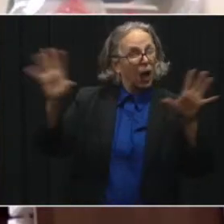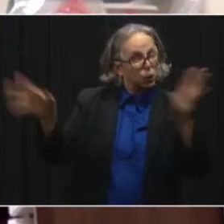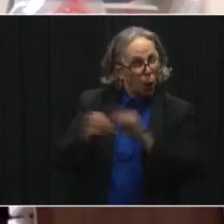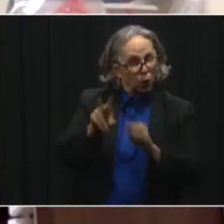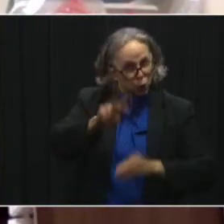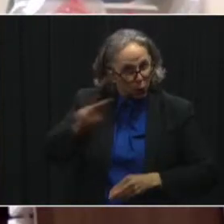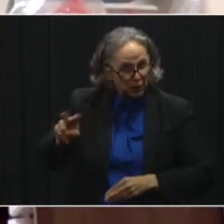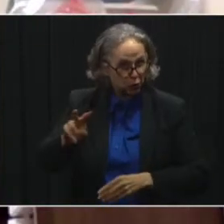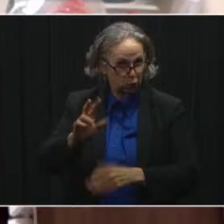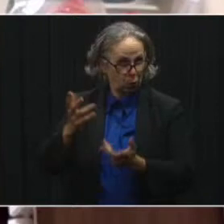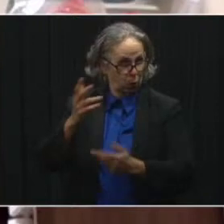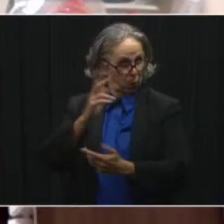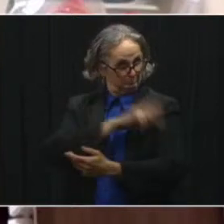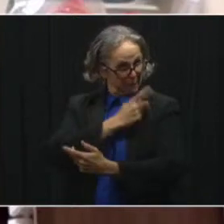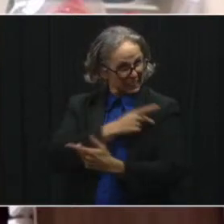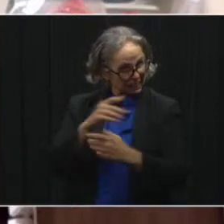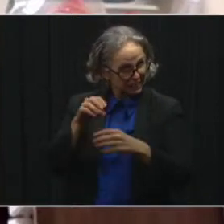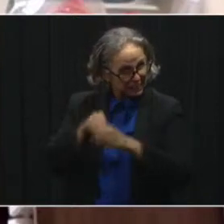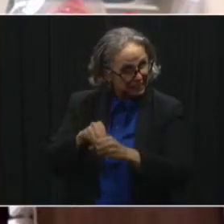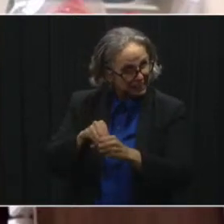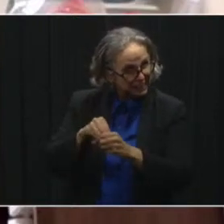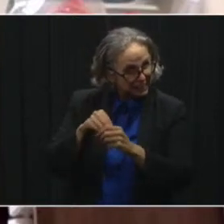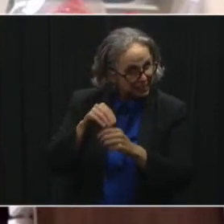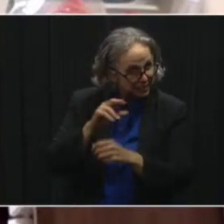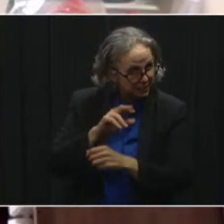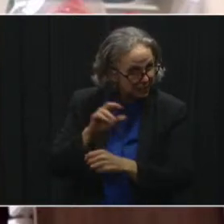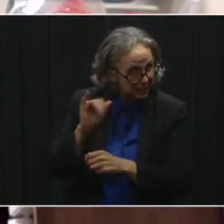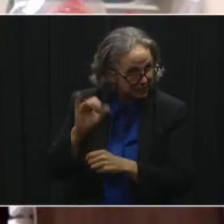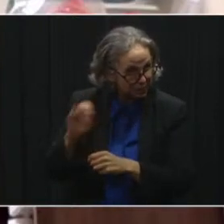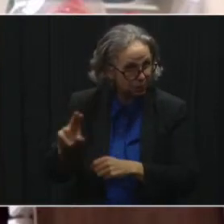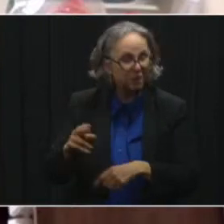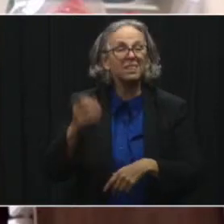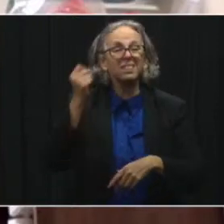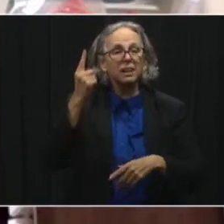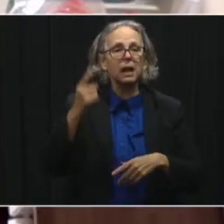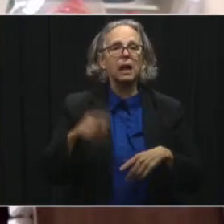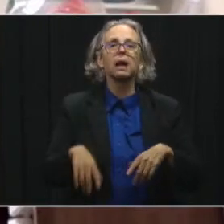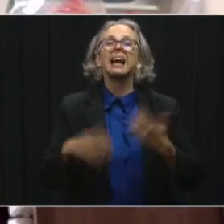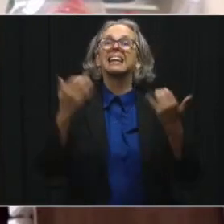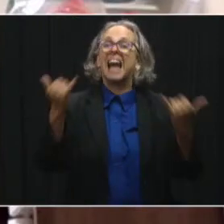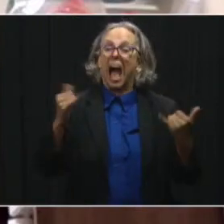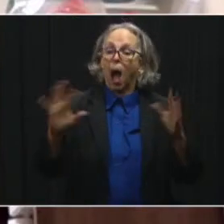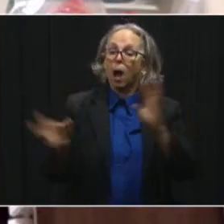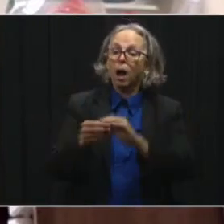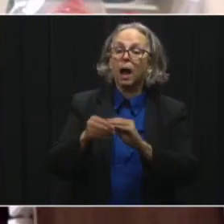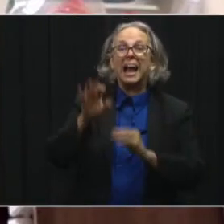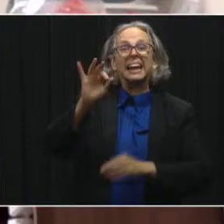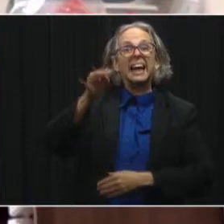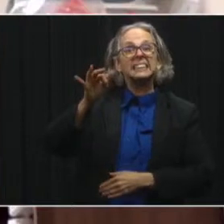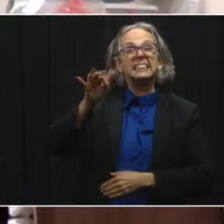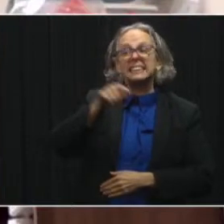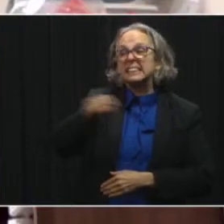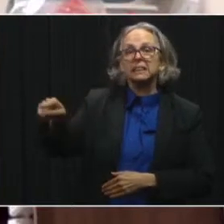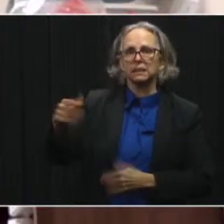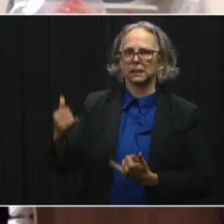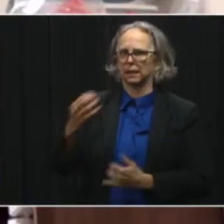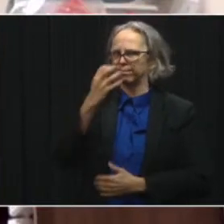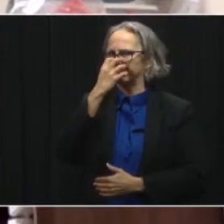positive, and 19 ventilators as well. So with the staffing issues that we're